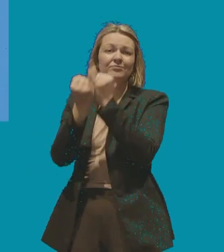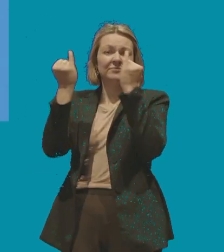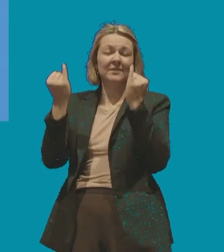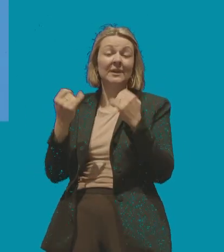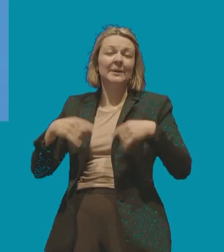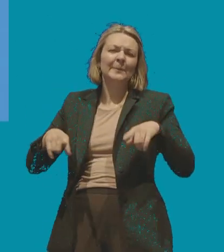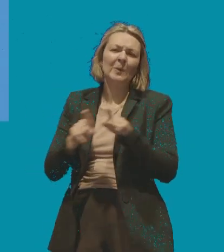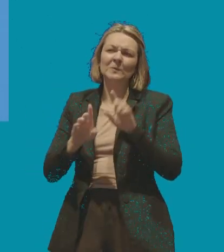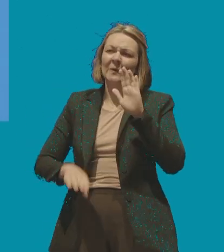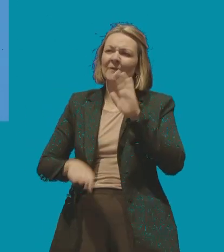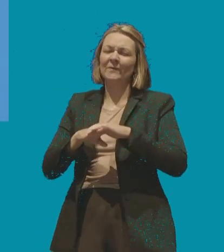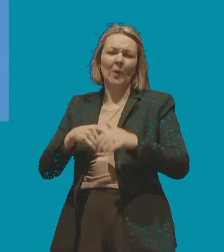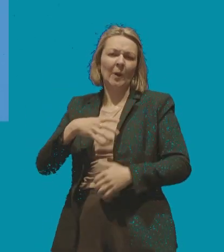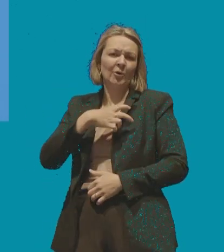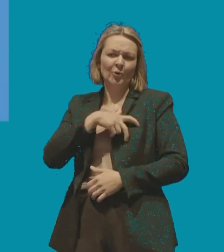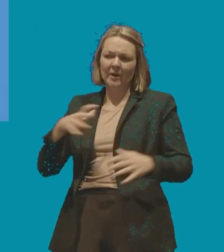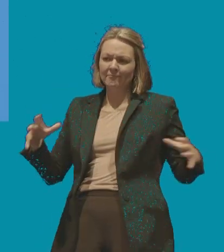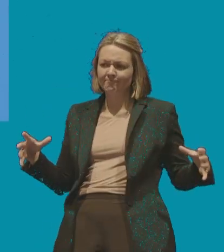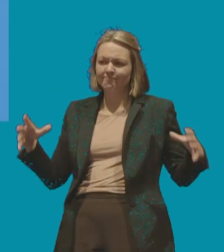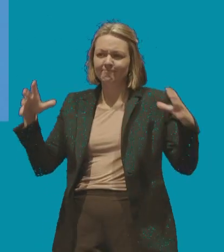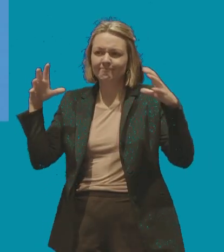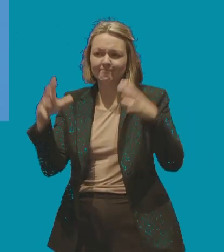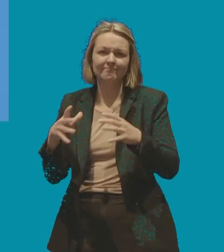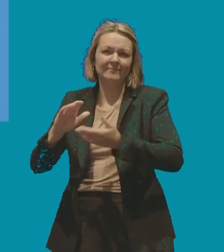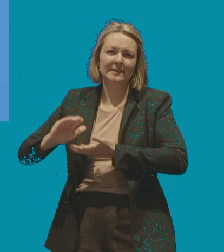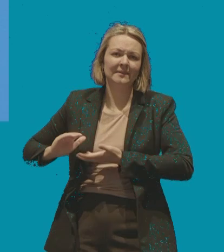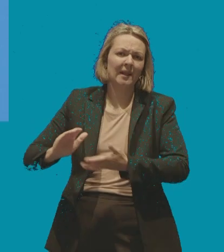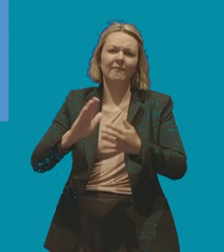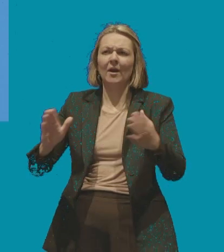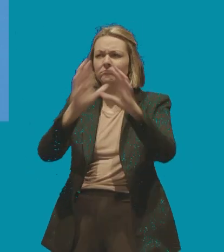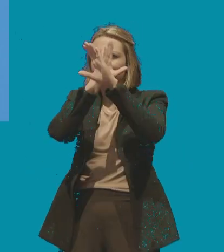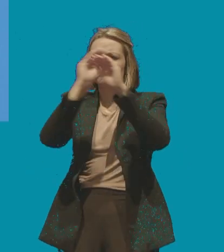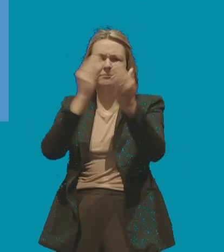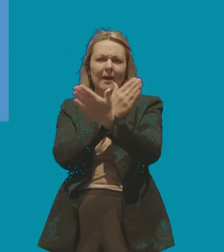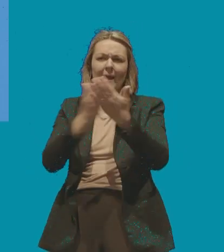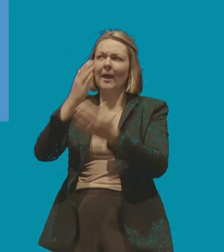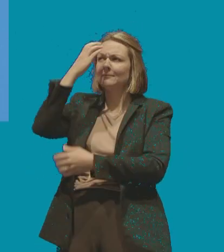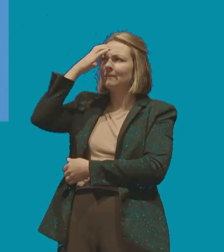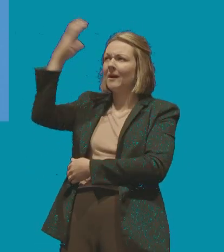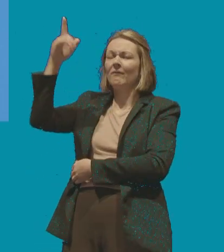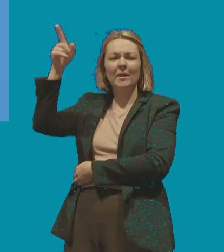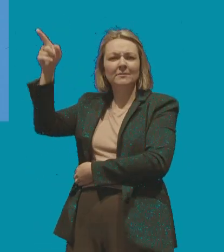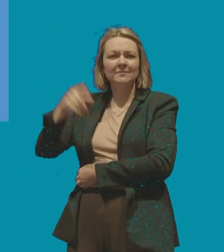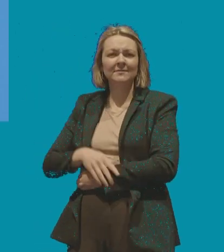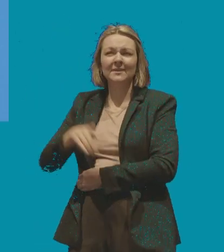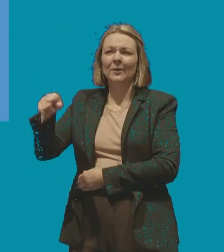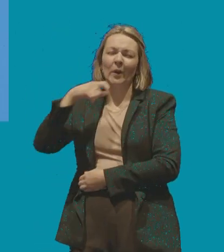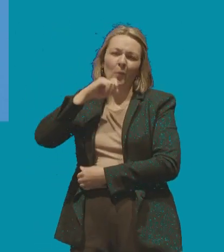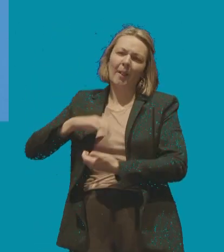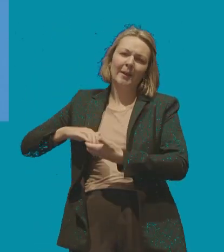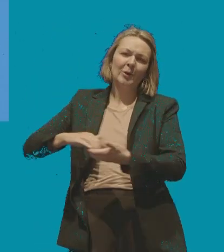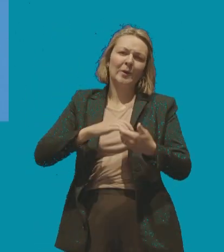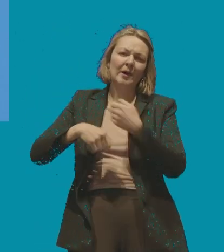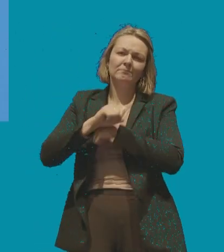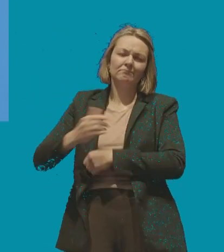the whole of the trade union movement together to deliver a clear message to this government. We will unite to defend the